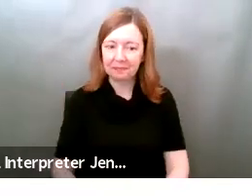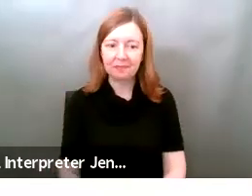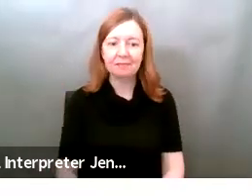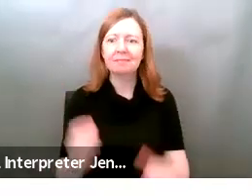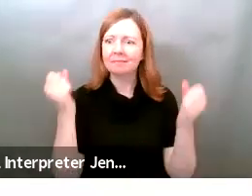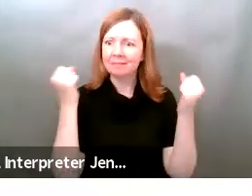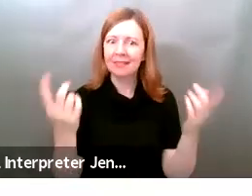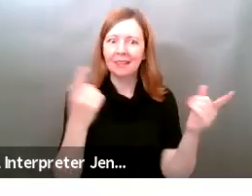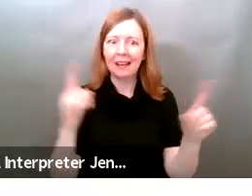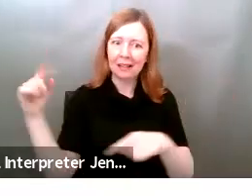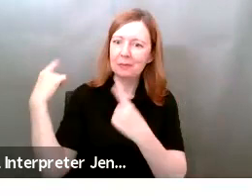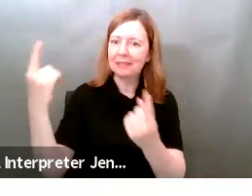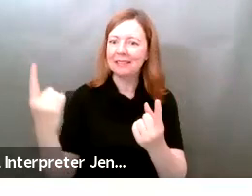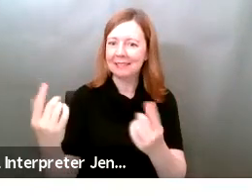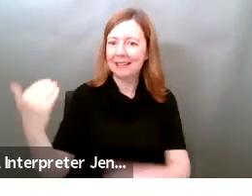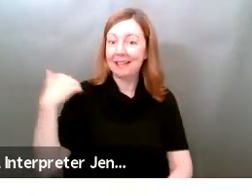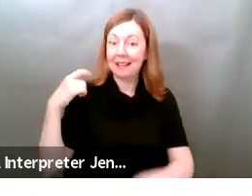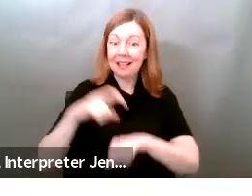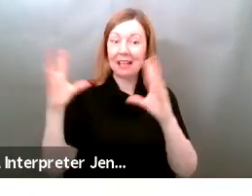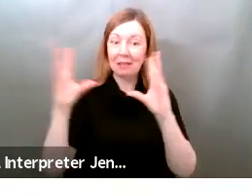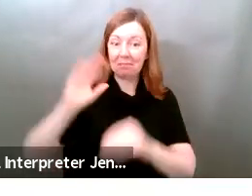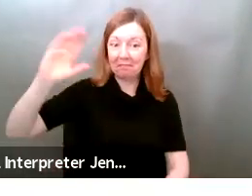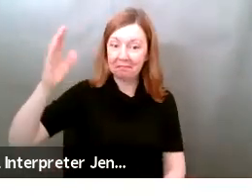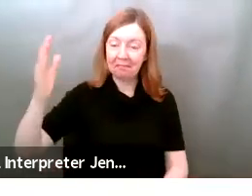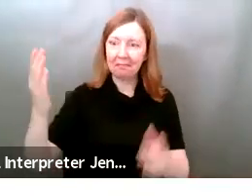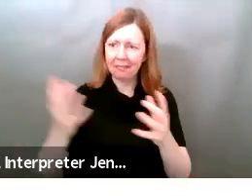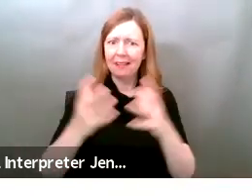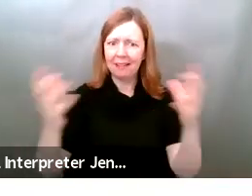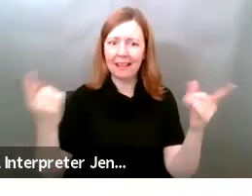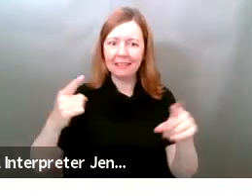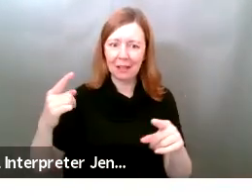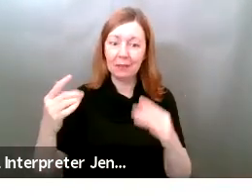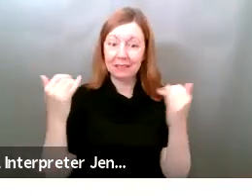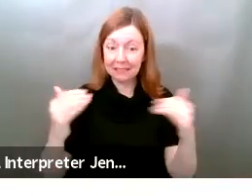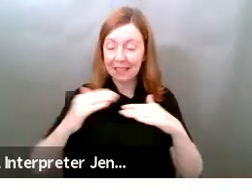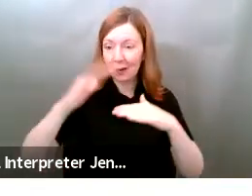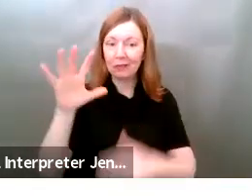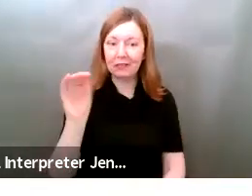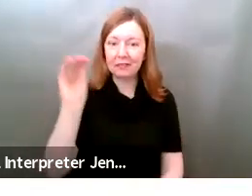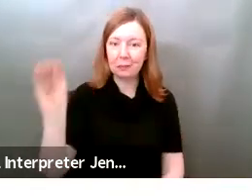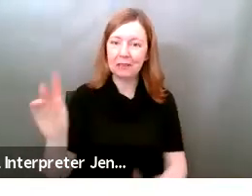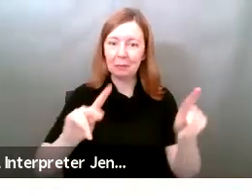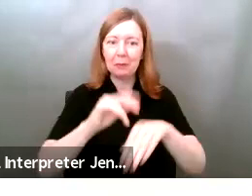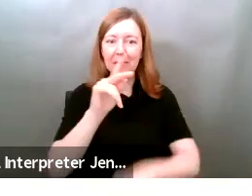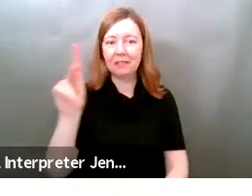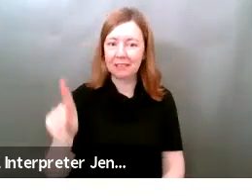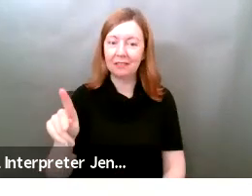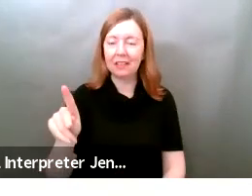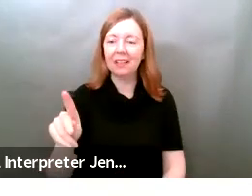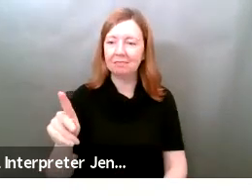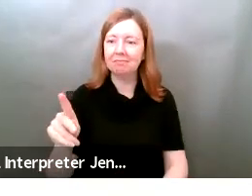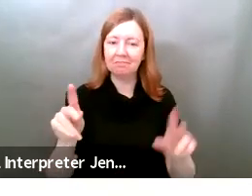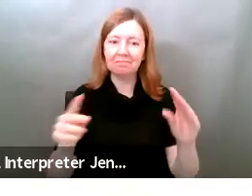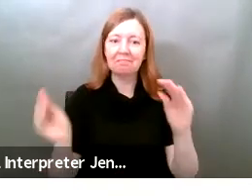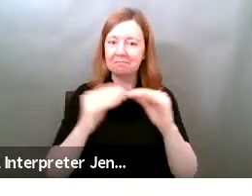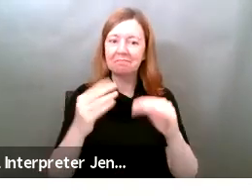a lot has happened since the last info session that we hosted. Right now, more than 50% of Philadelphians are fully vaccinated, and